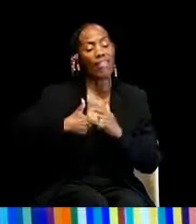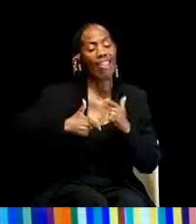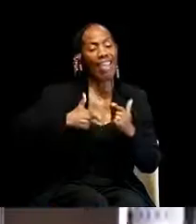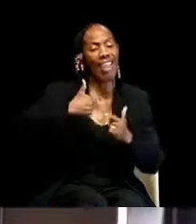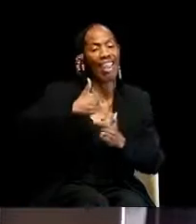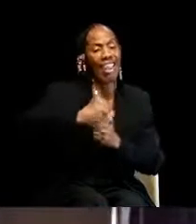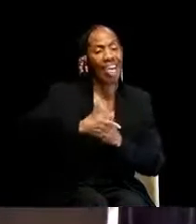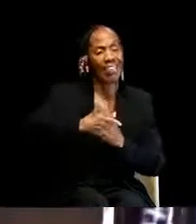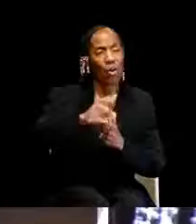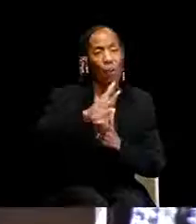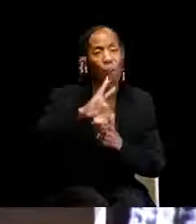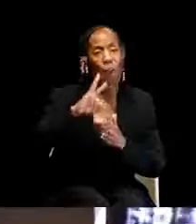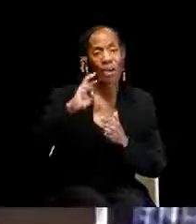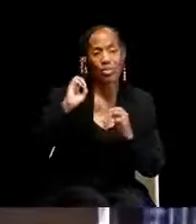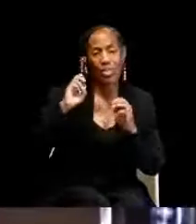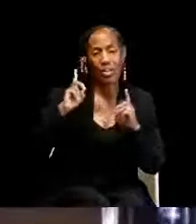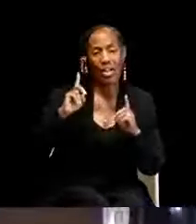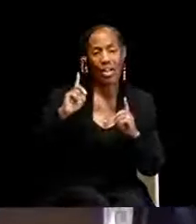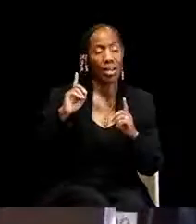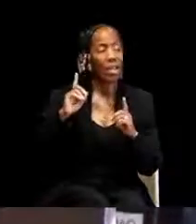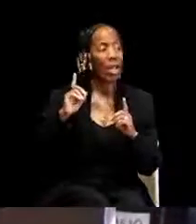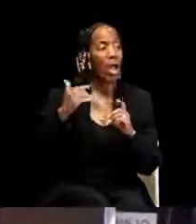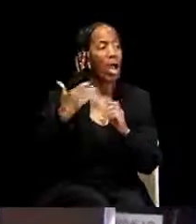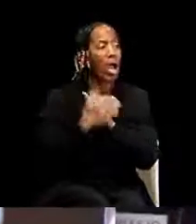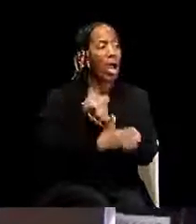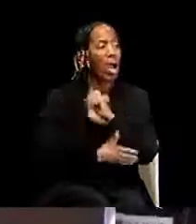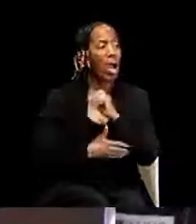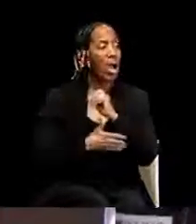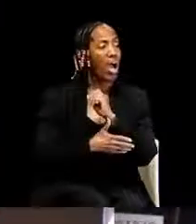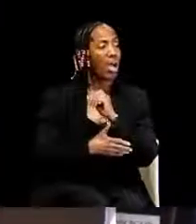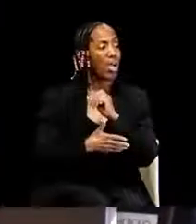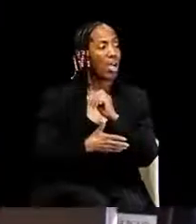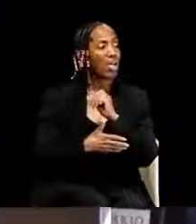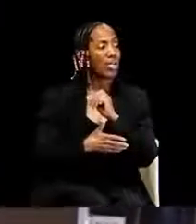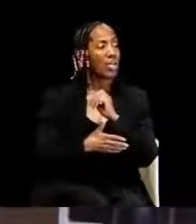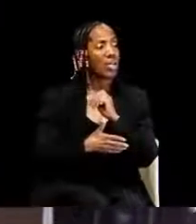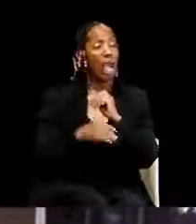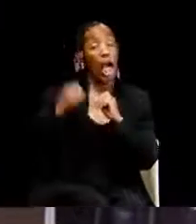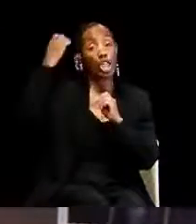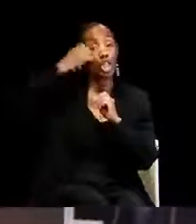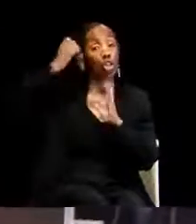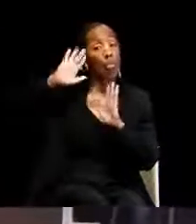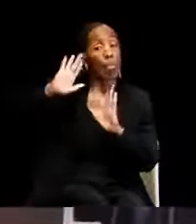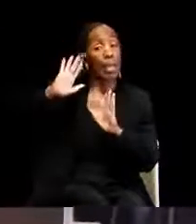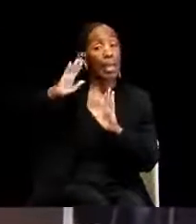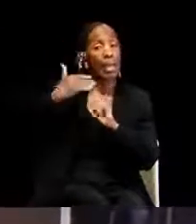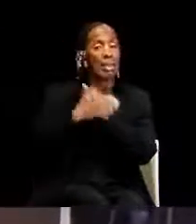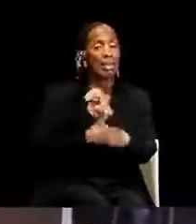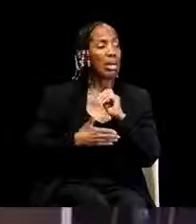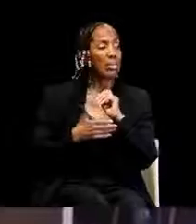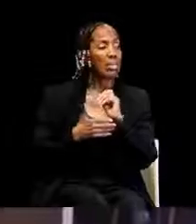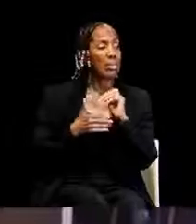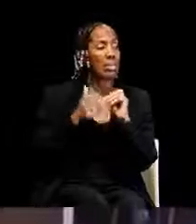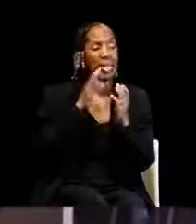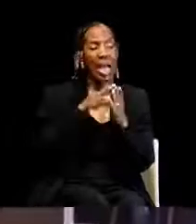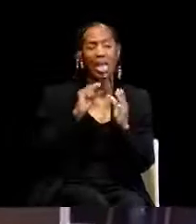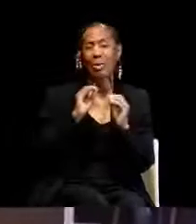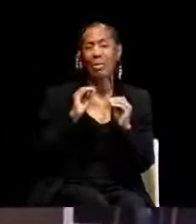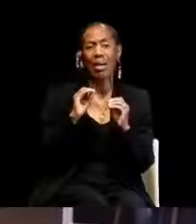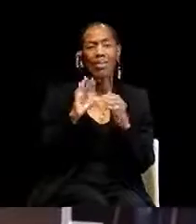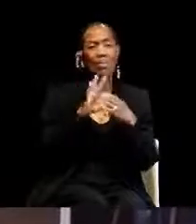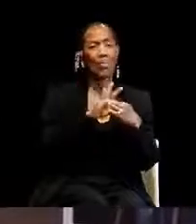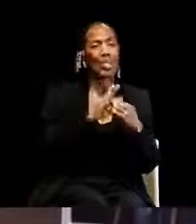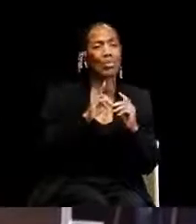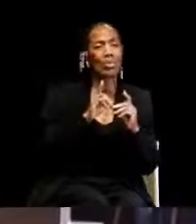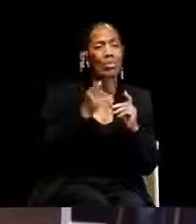colonialism or Western education on the continent is that the European that went there never learned anything about the people they try